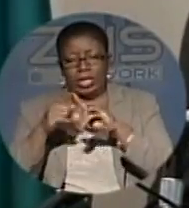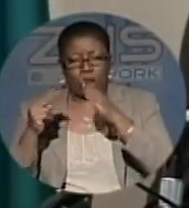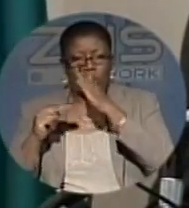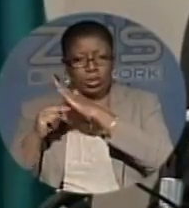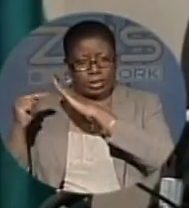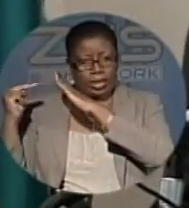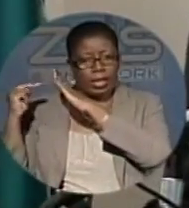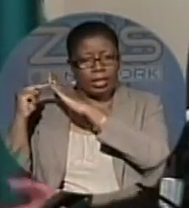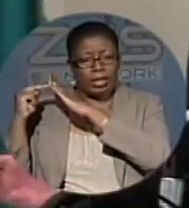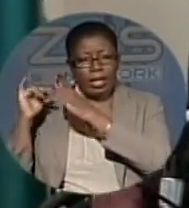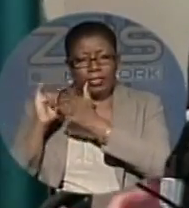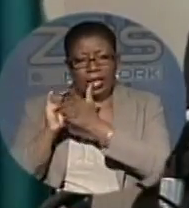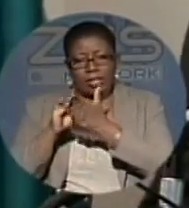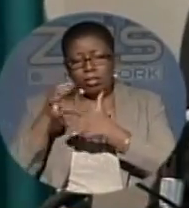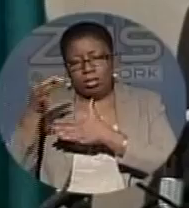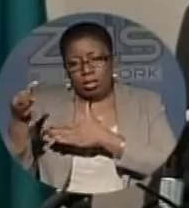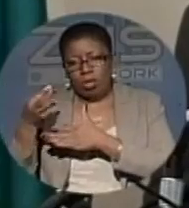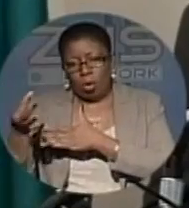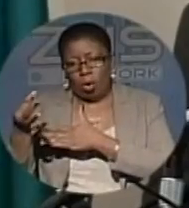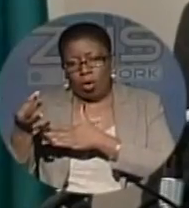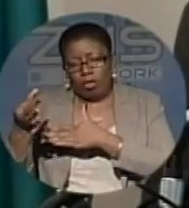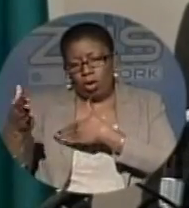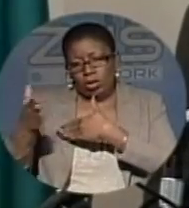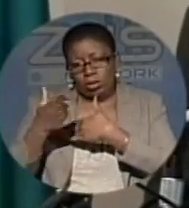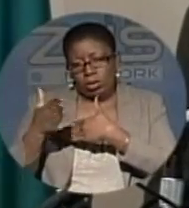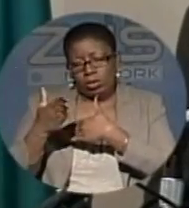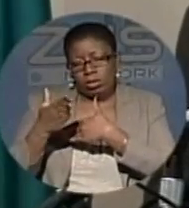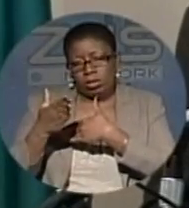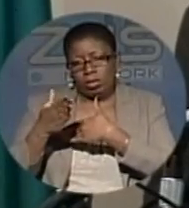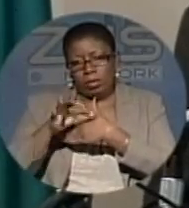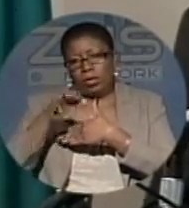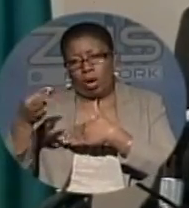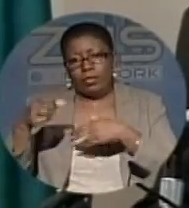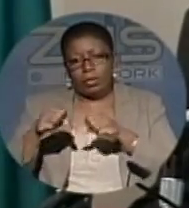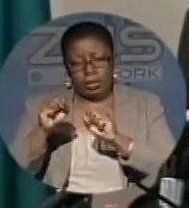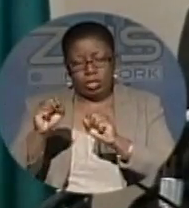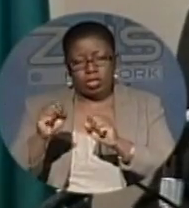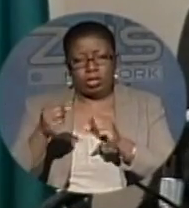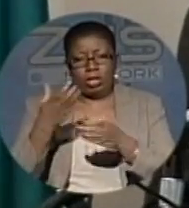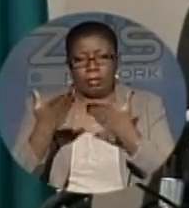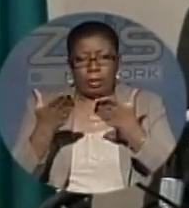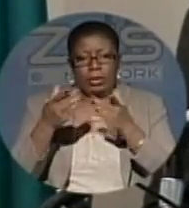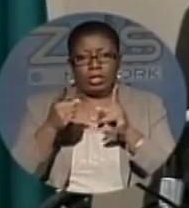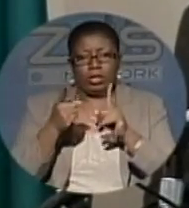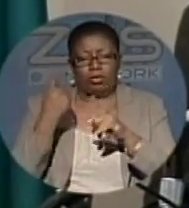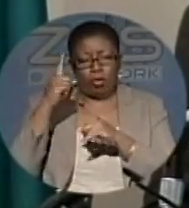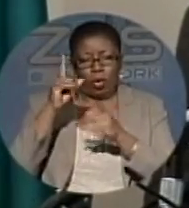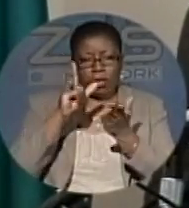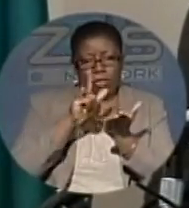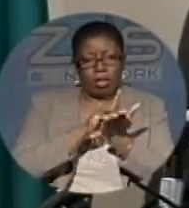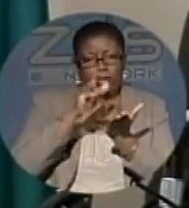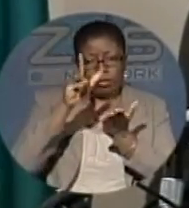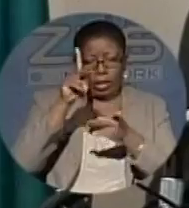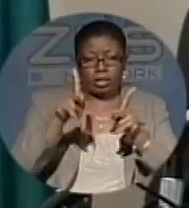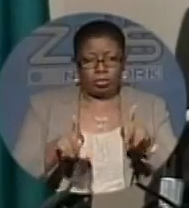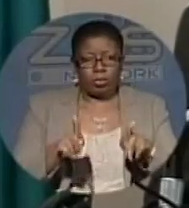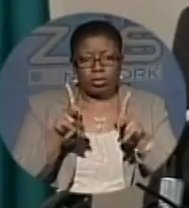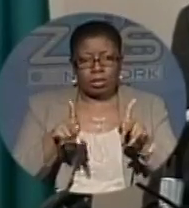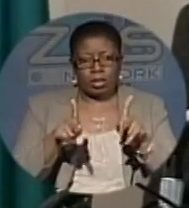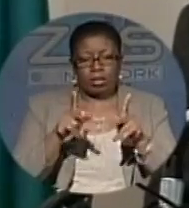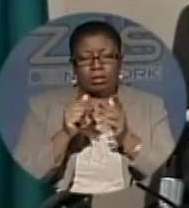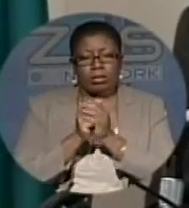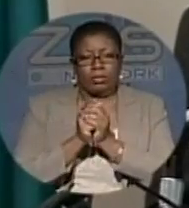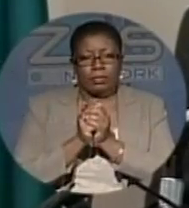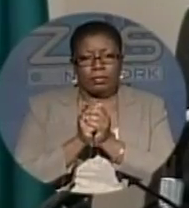that's off the beach. It could be for crew, flight crew on layovers. It could be for